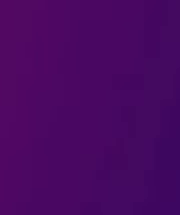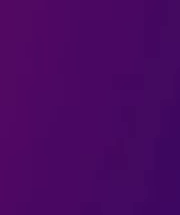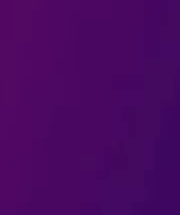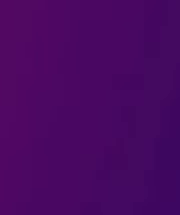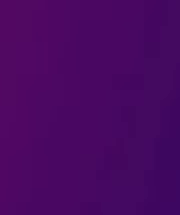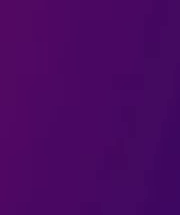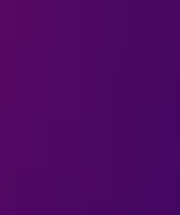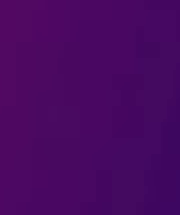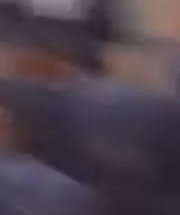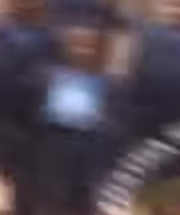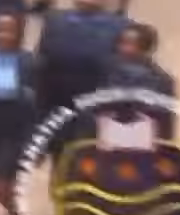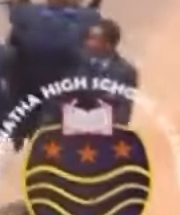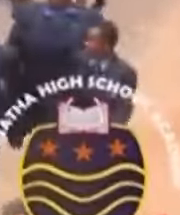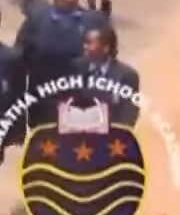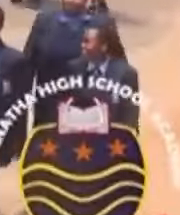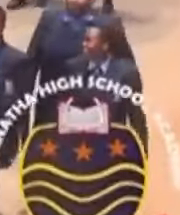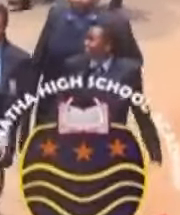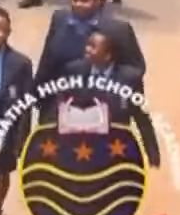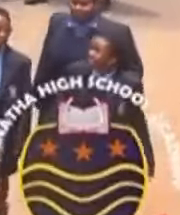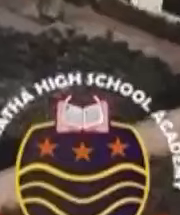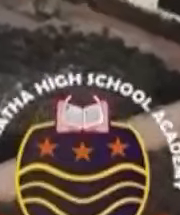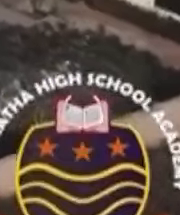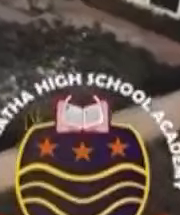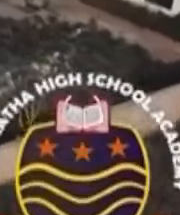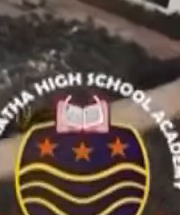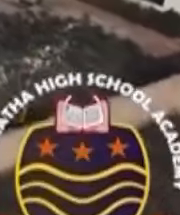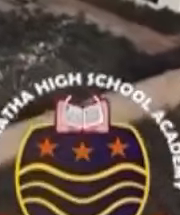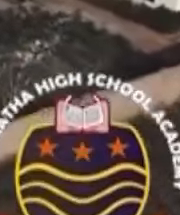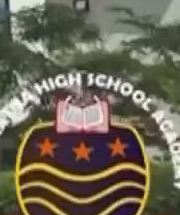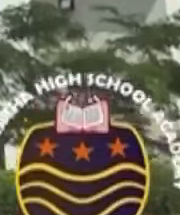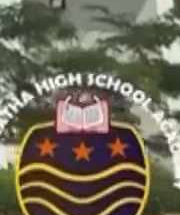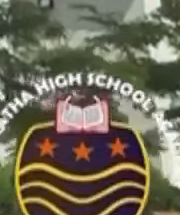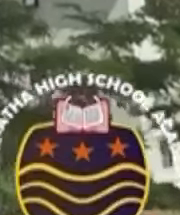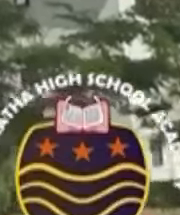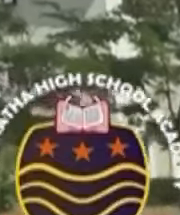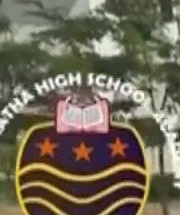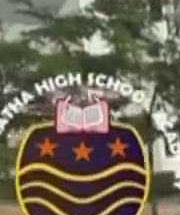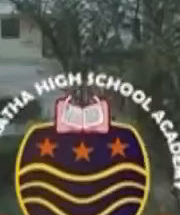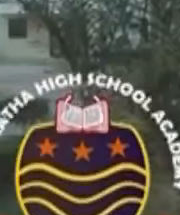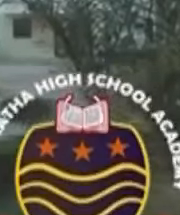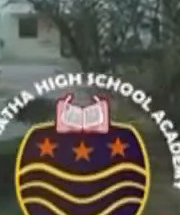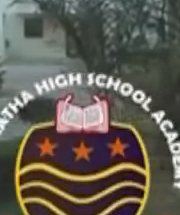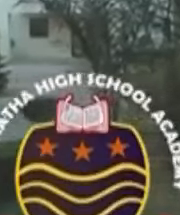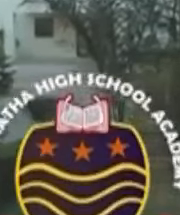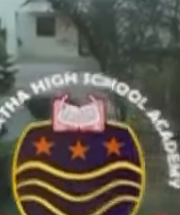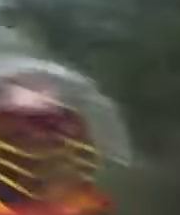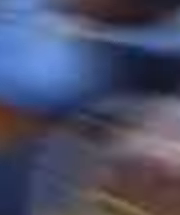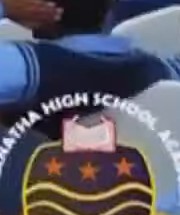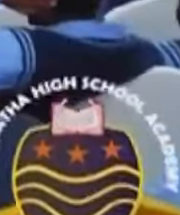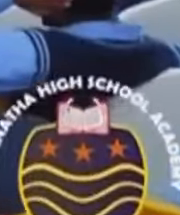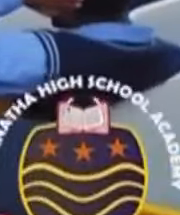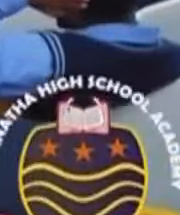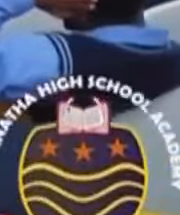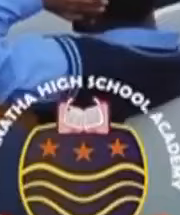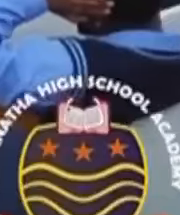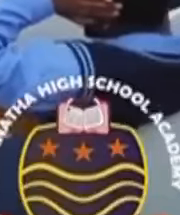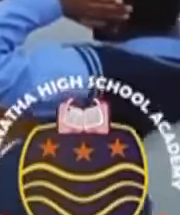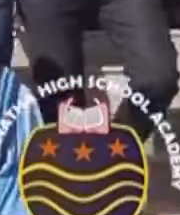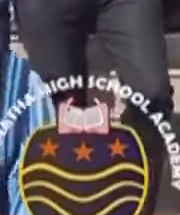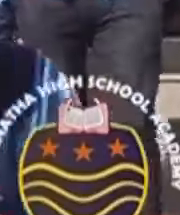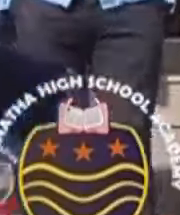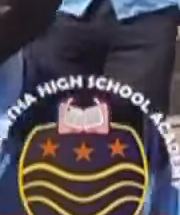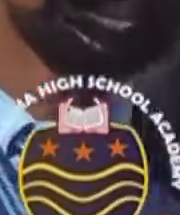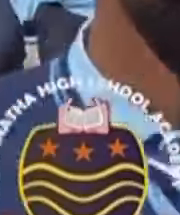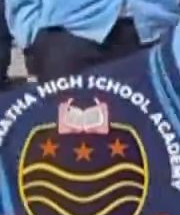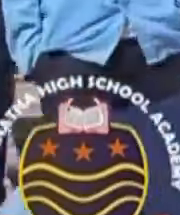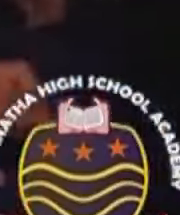Maranatha, sisi kutileke, titatsegula, Maranatha, Capital Girls Academy, makolo muna langula, tinamfa. Muna di mkufuna sukulu